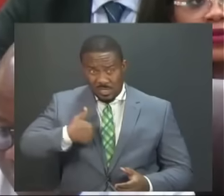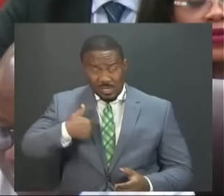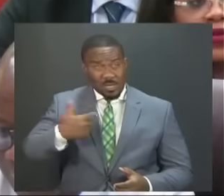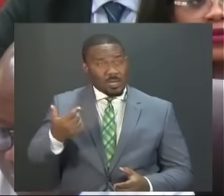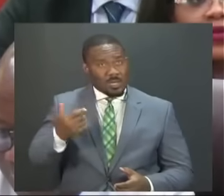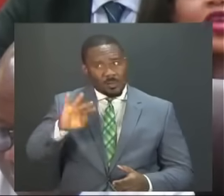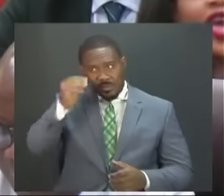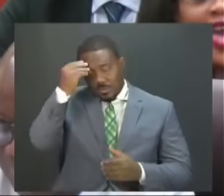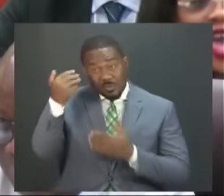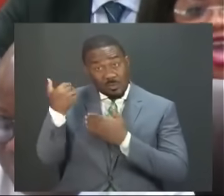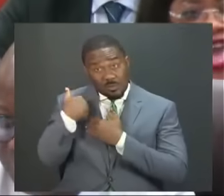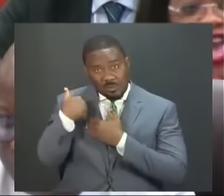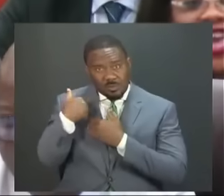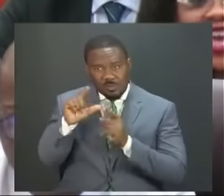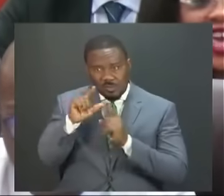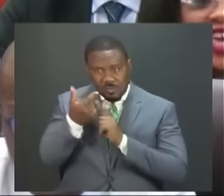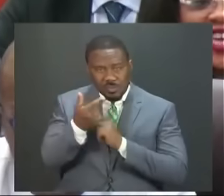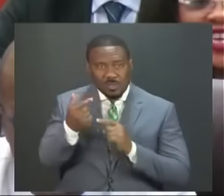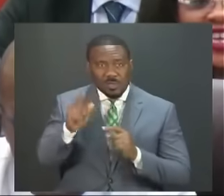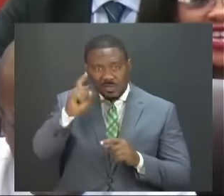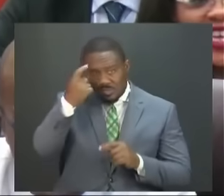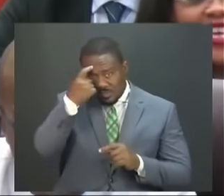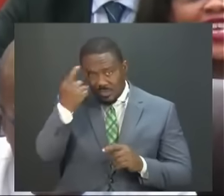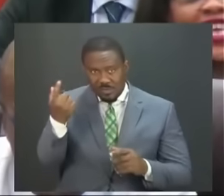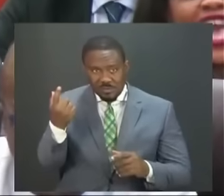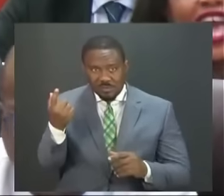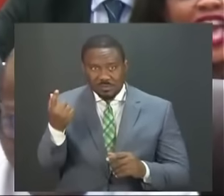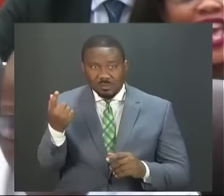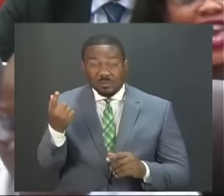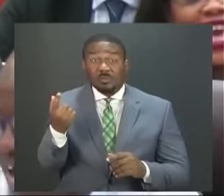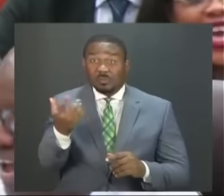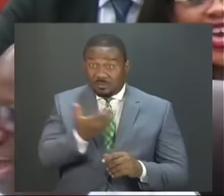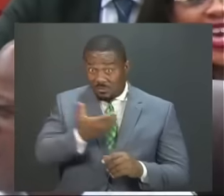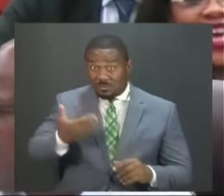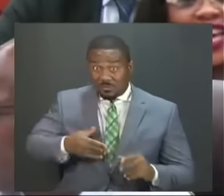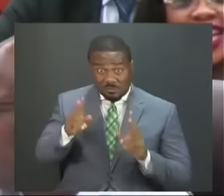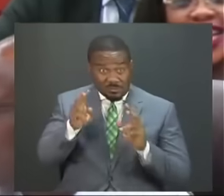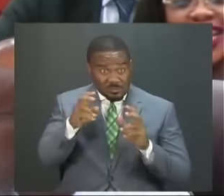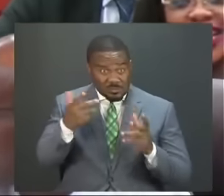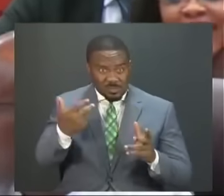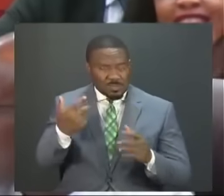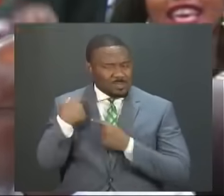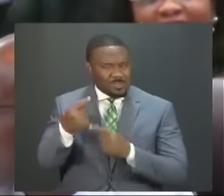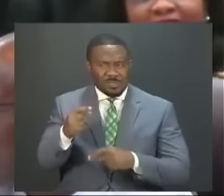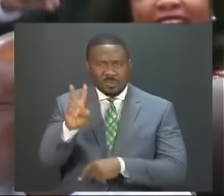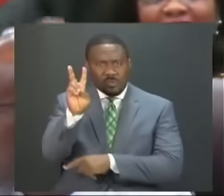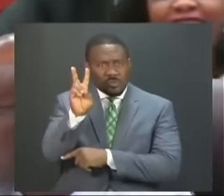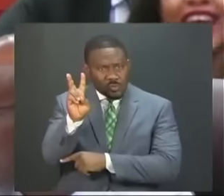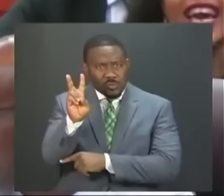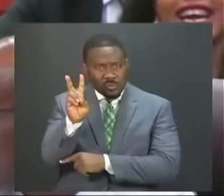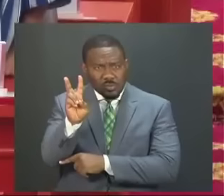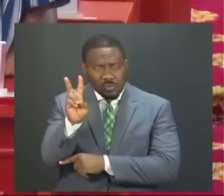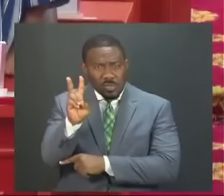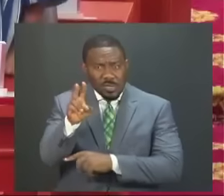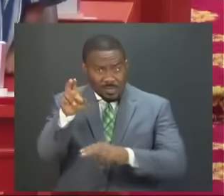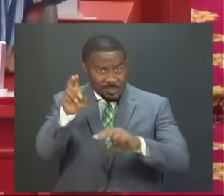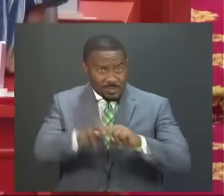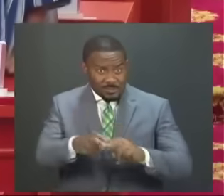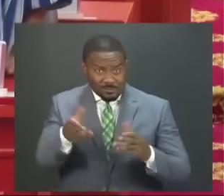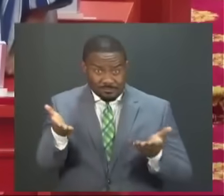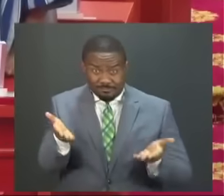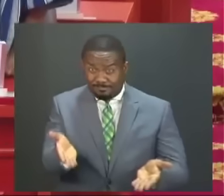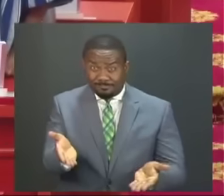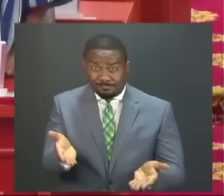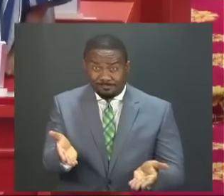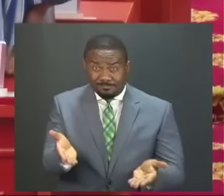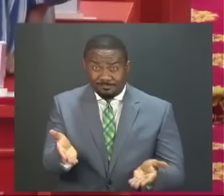local government, chieftaincy, and religious affairs. From 2 o'clock, I'm sitting here debating business